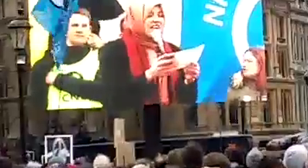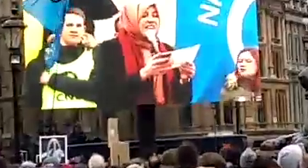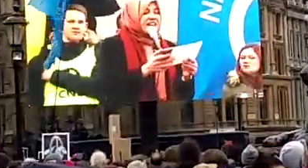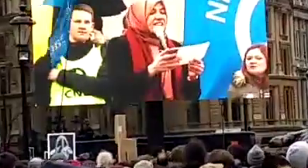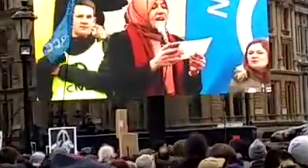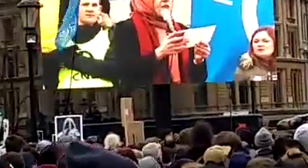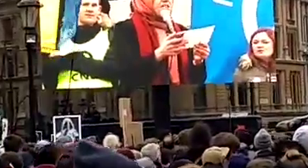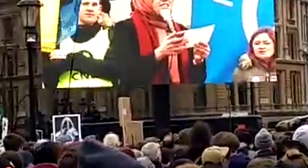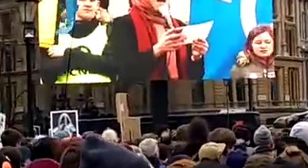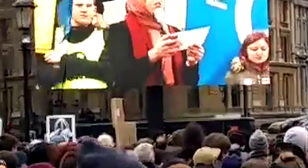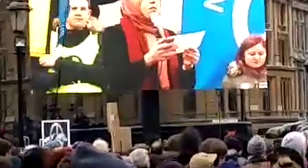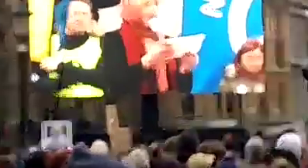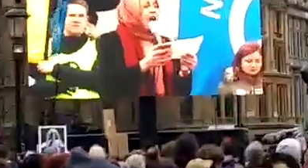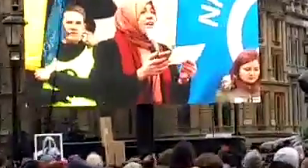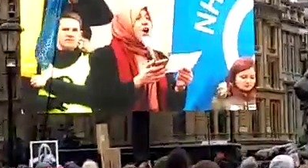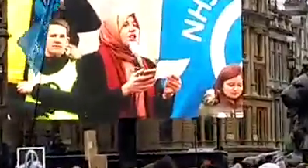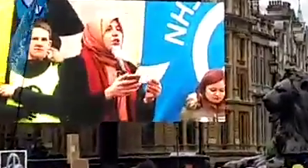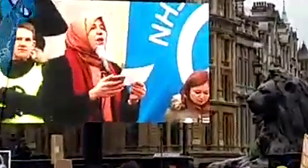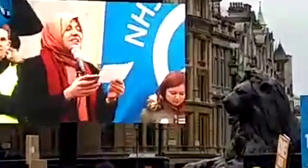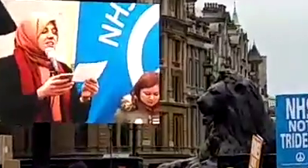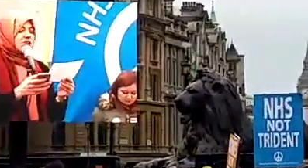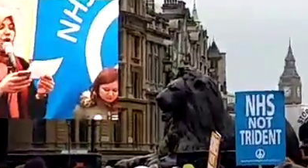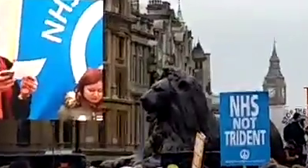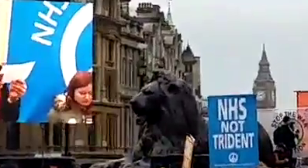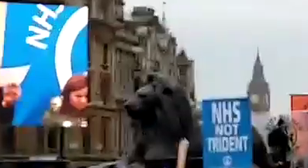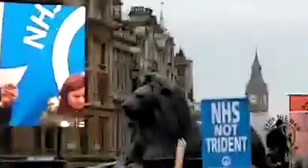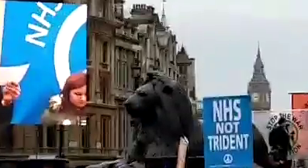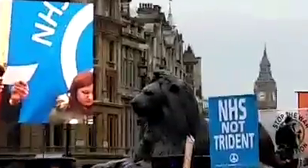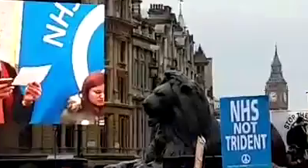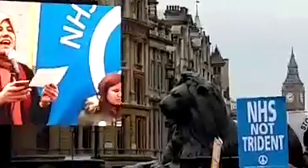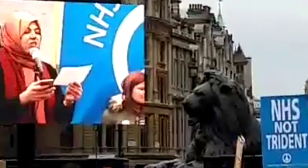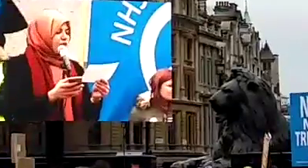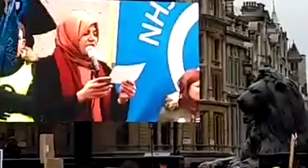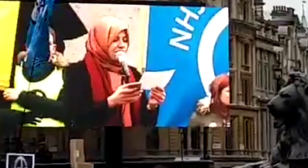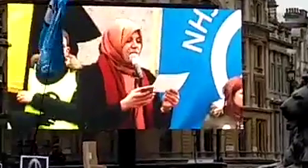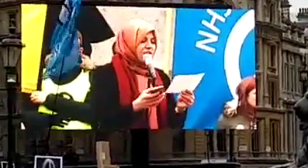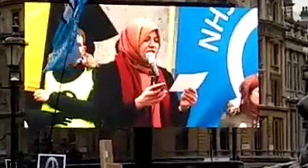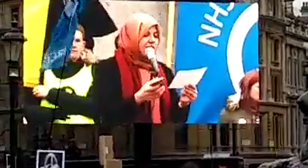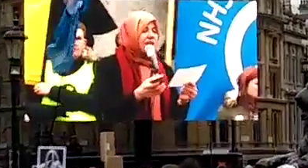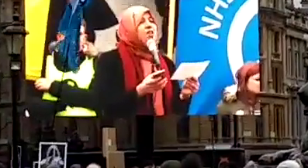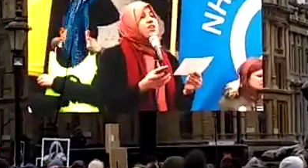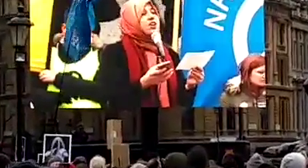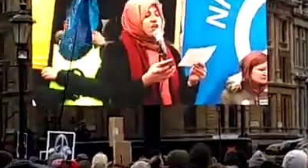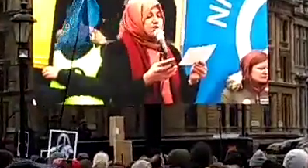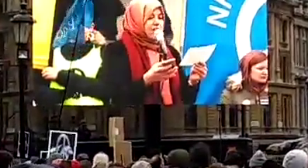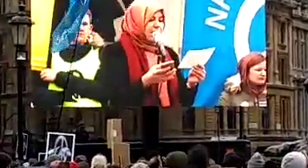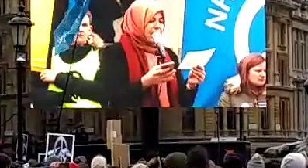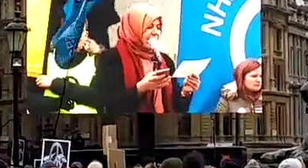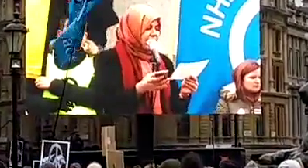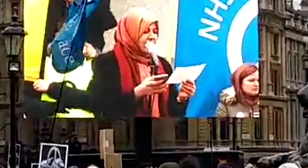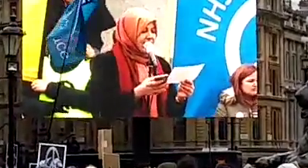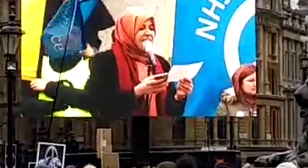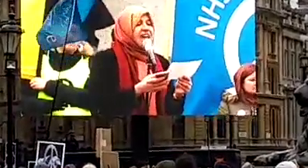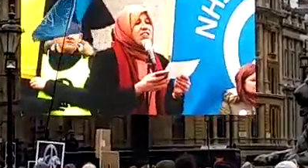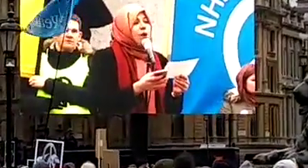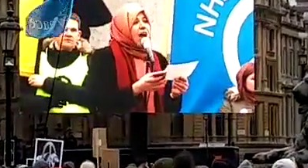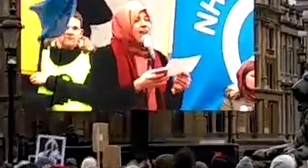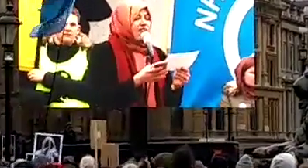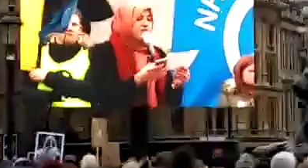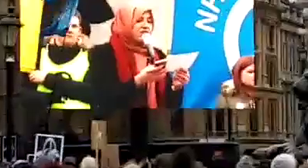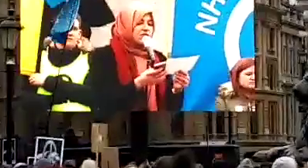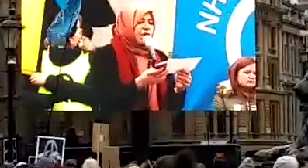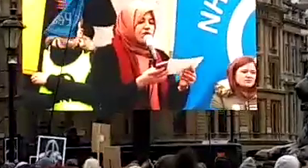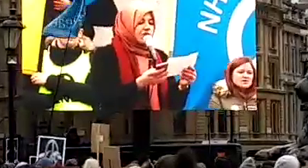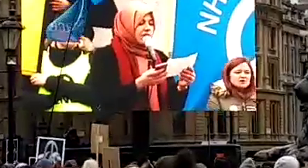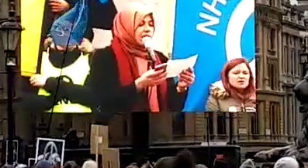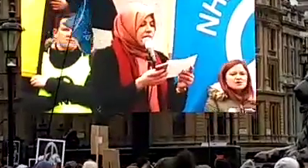We have seen that terrorists are not threatened or deterred by death or destruction. On the contrary, they